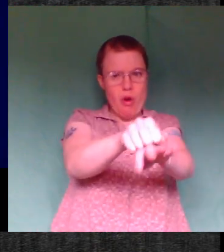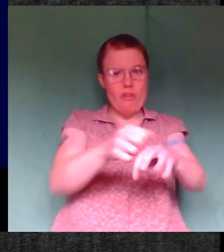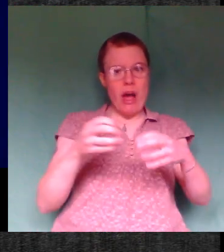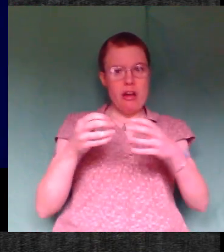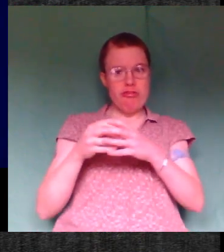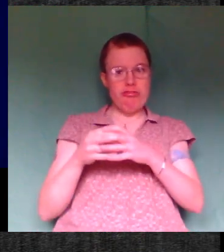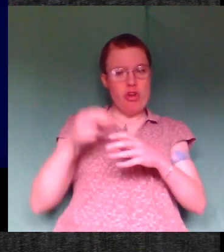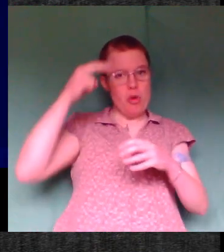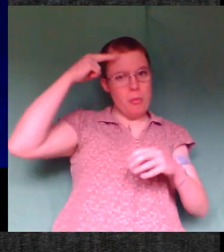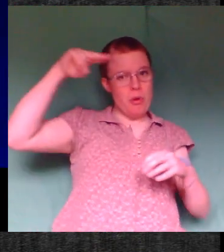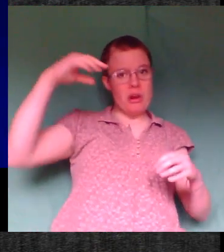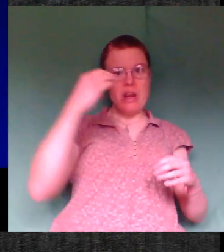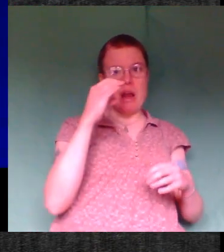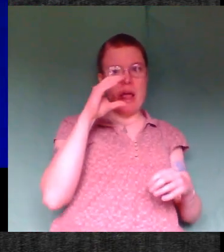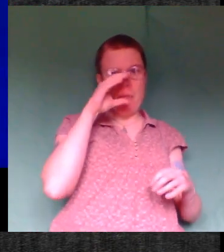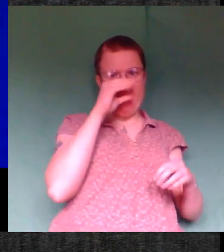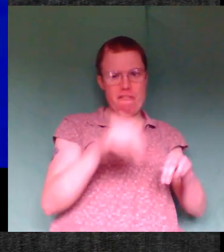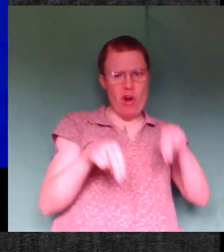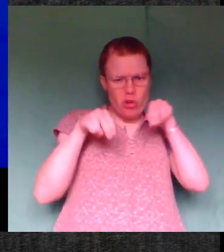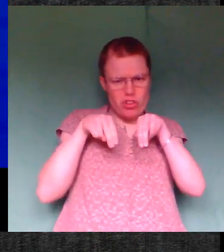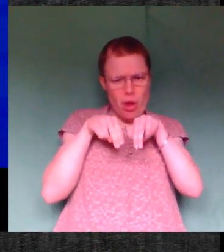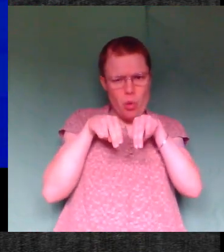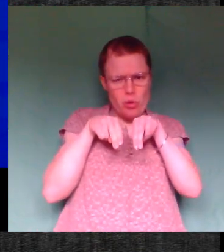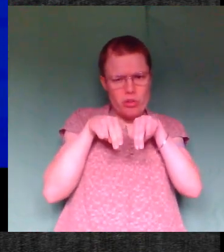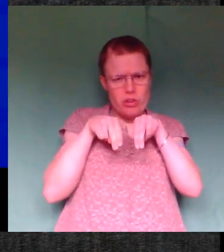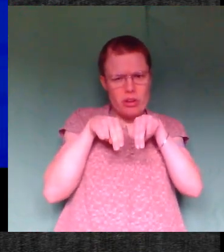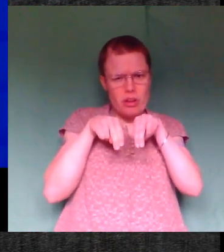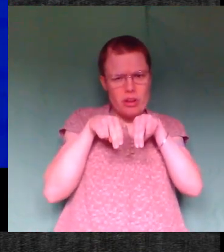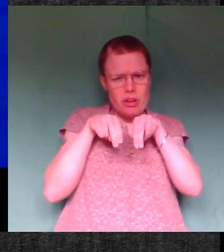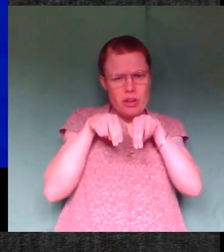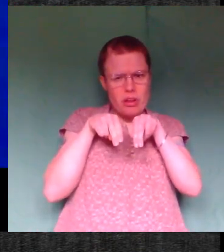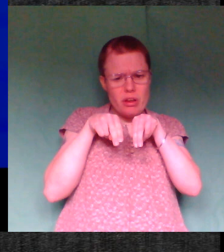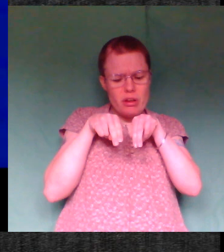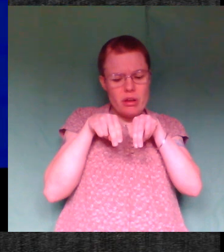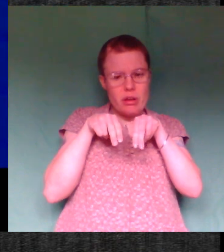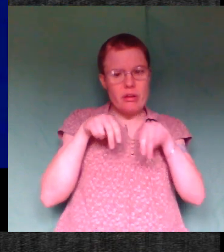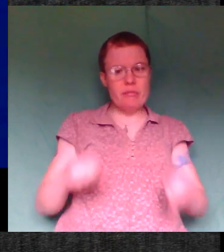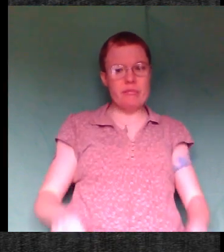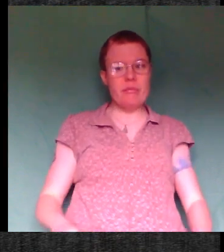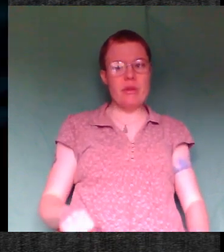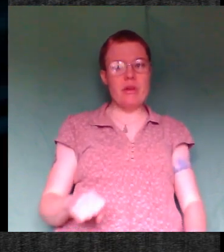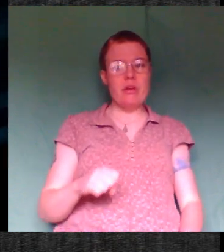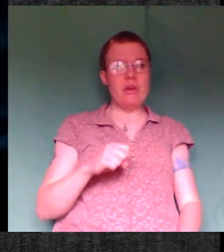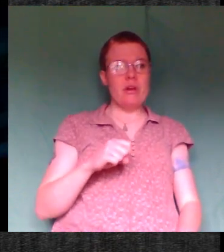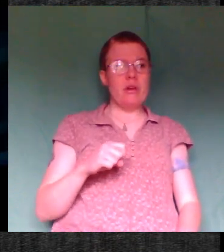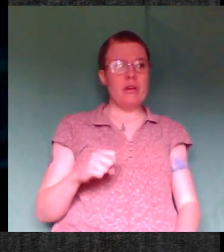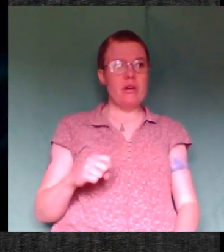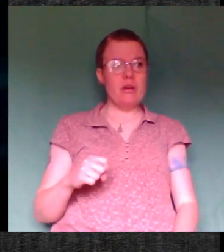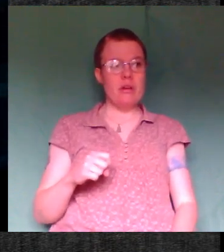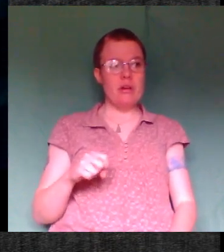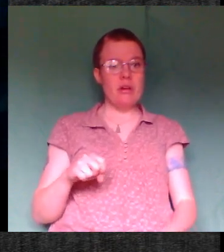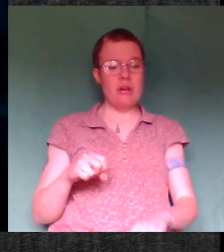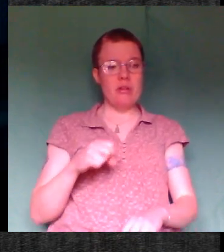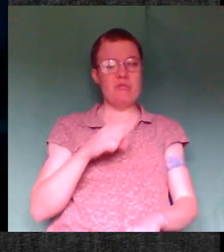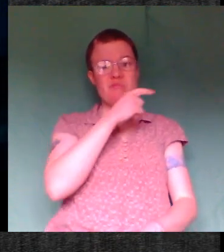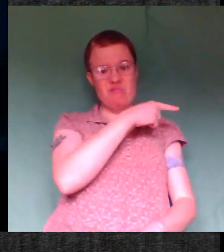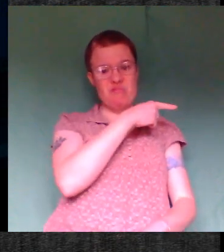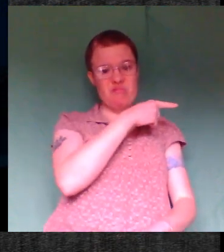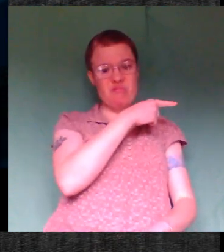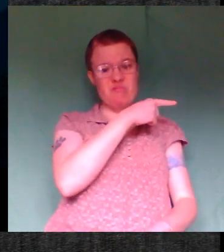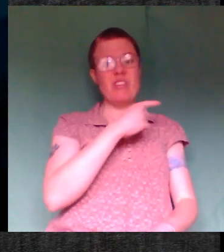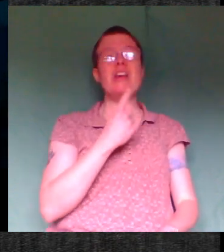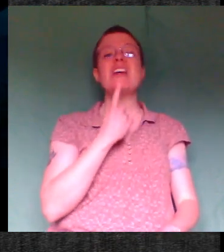They're demanding that the government turn over the remains of Big Boss, and they say that if their demands are not met within 24